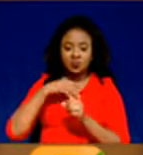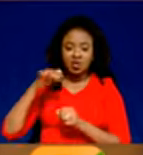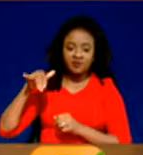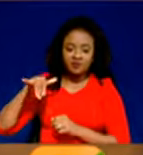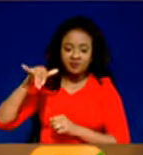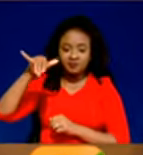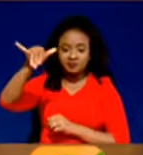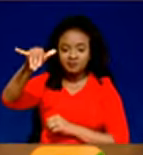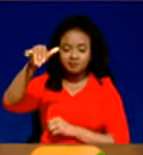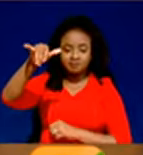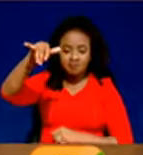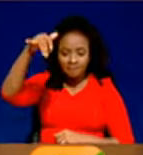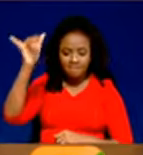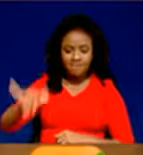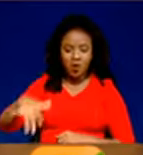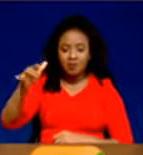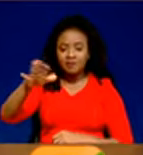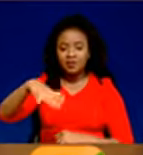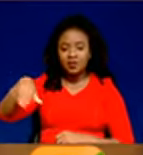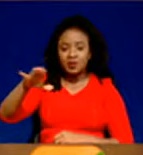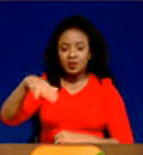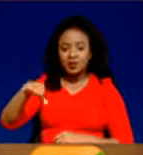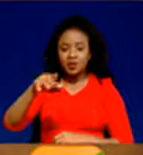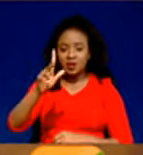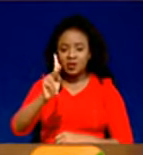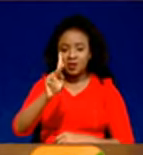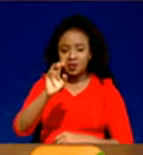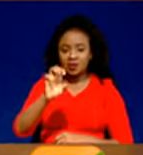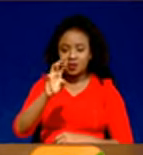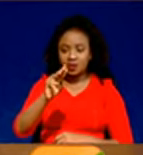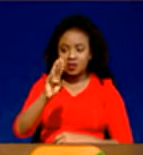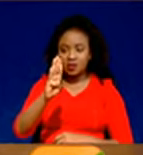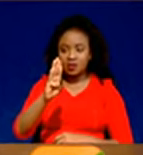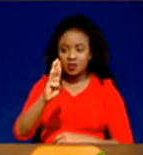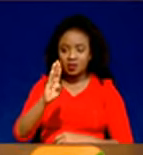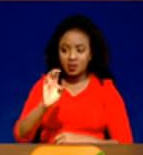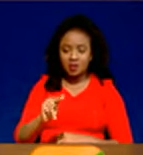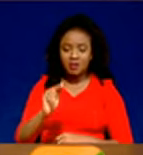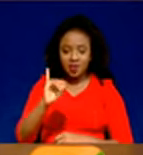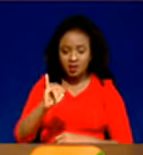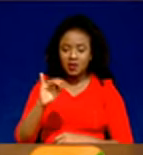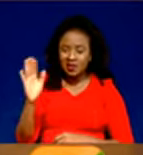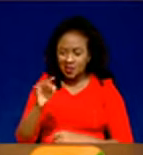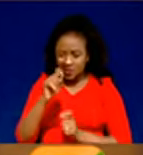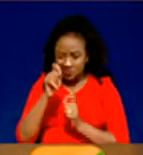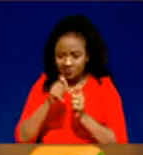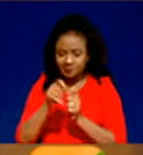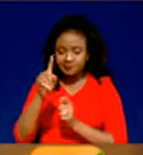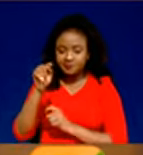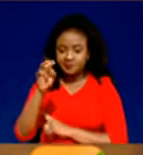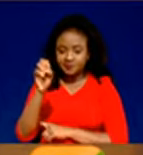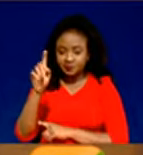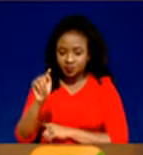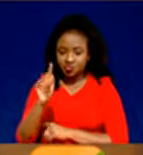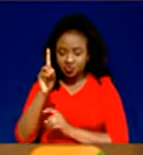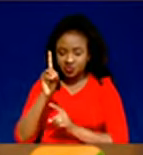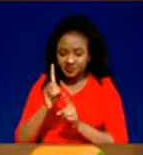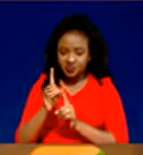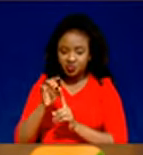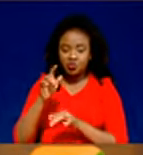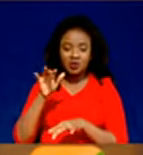in Sindar area, Keben location, Tot division in Elgeyo Marakwet County.